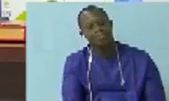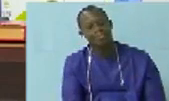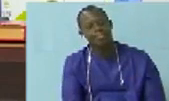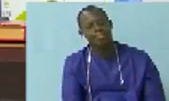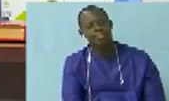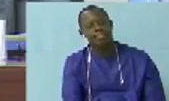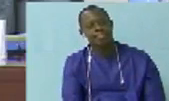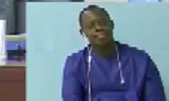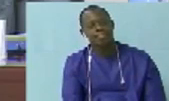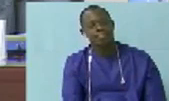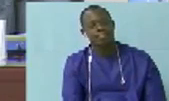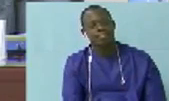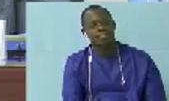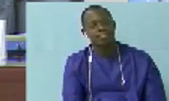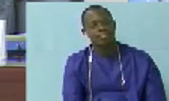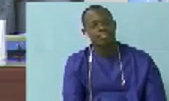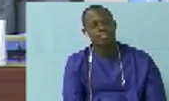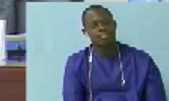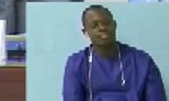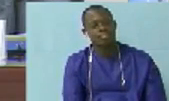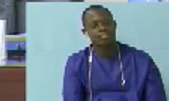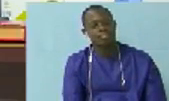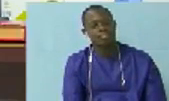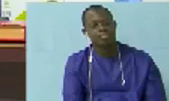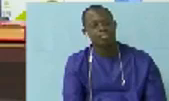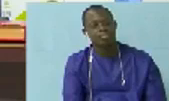la. That was